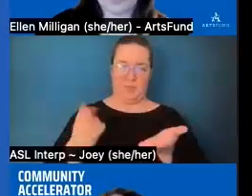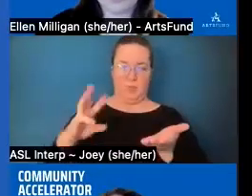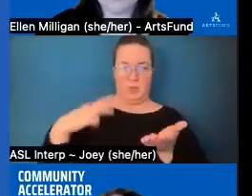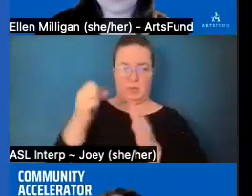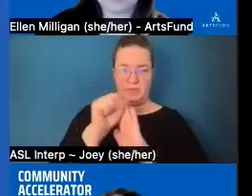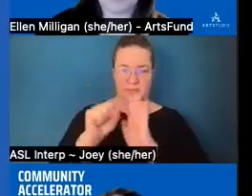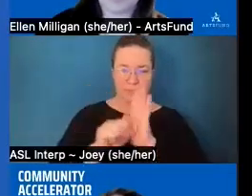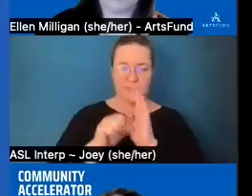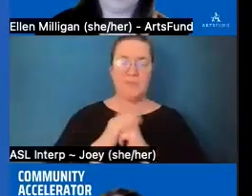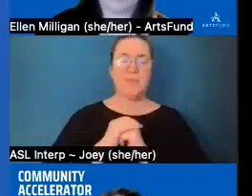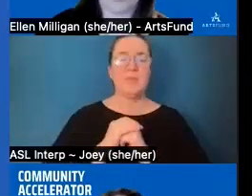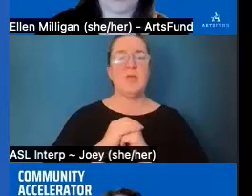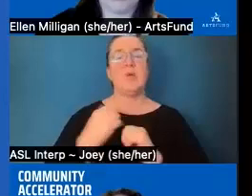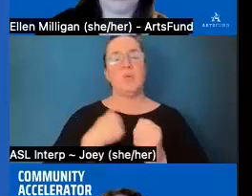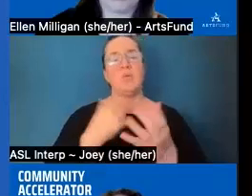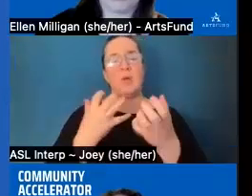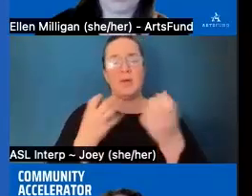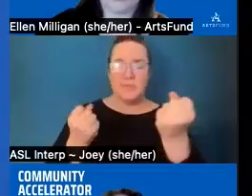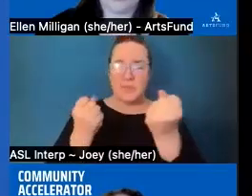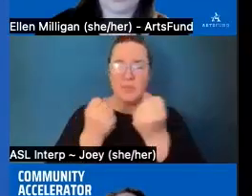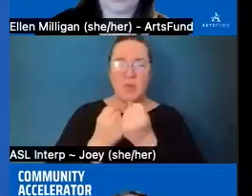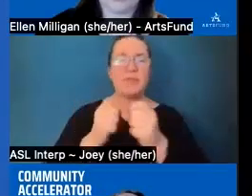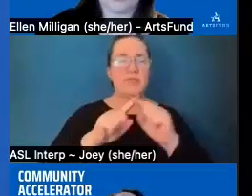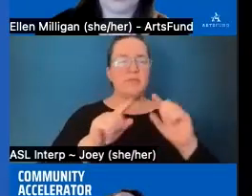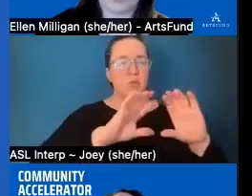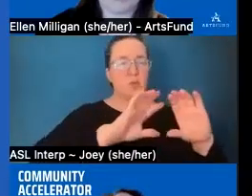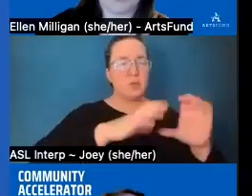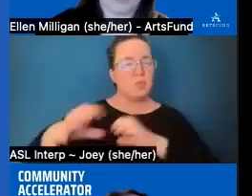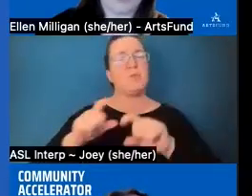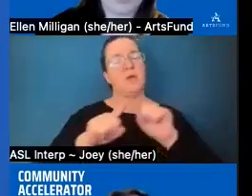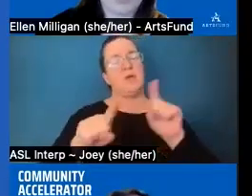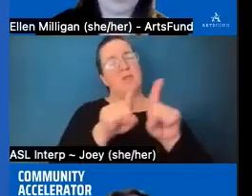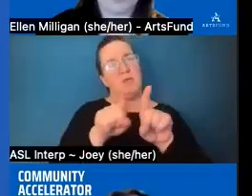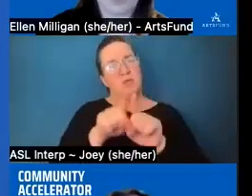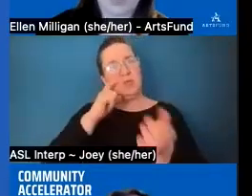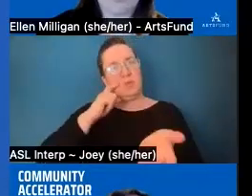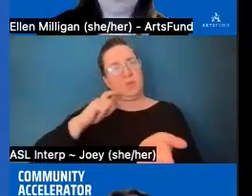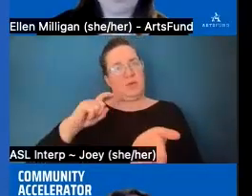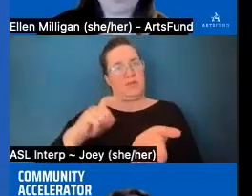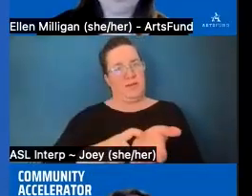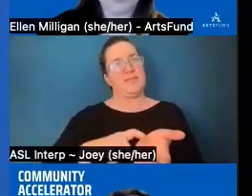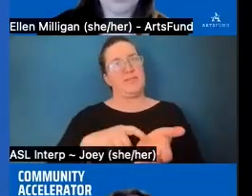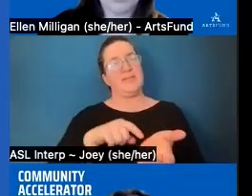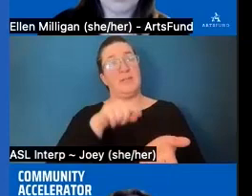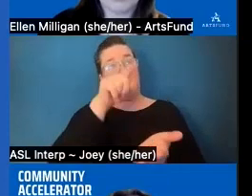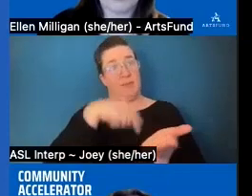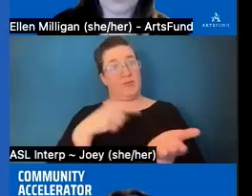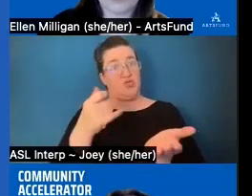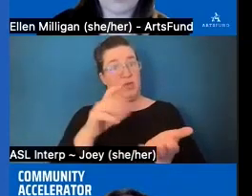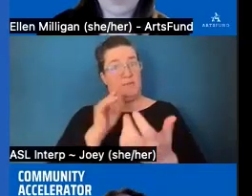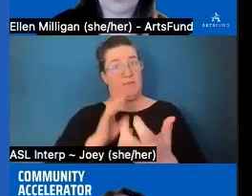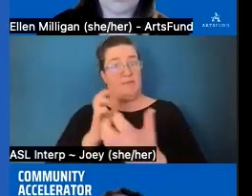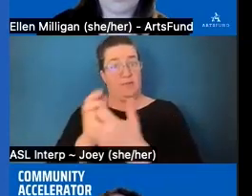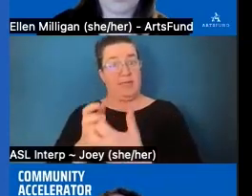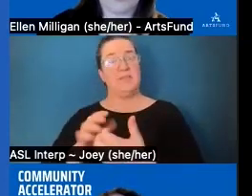make it as easy as possible for organizations to understand if this grant program is intended for them. In order